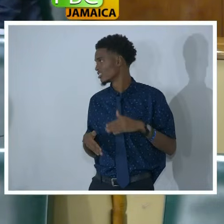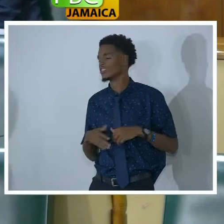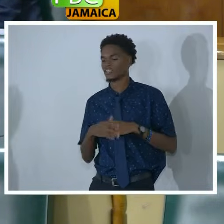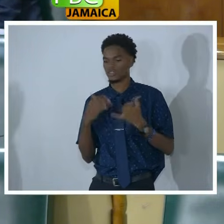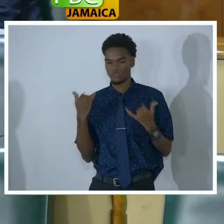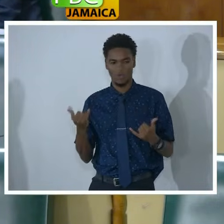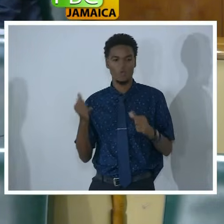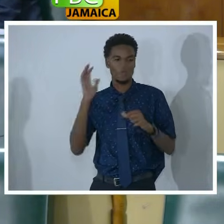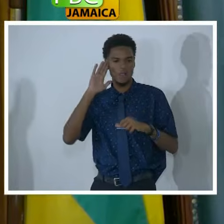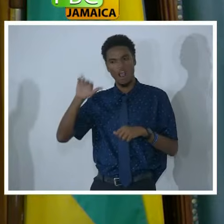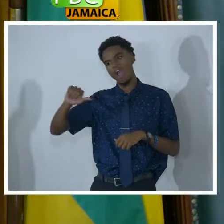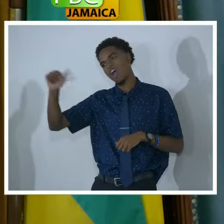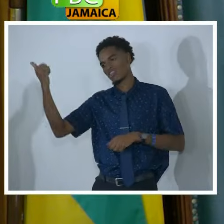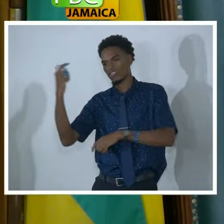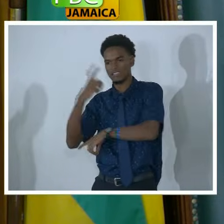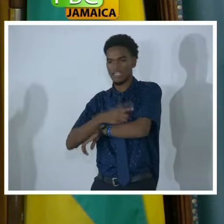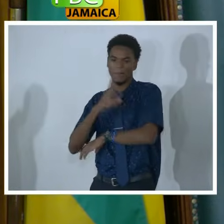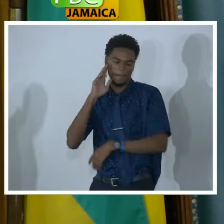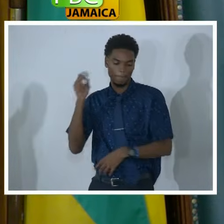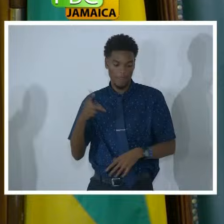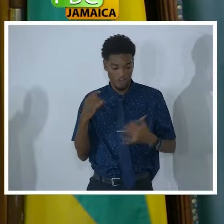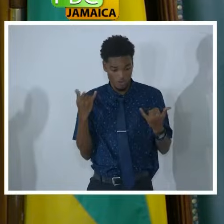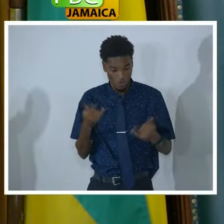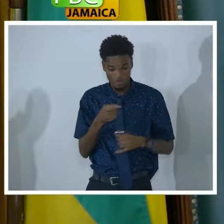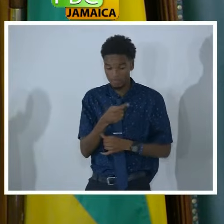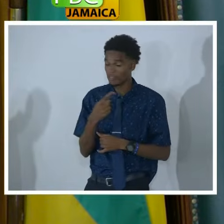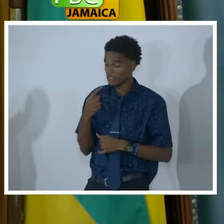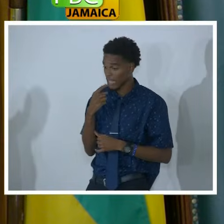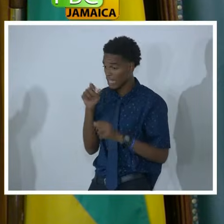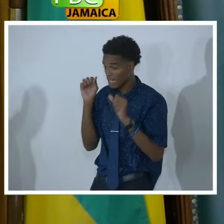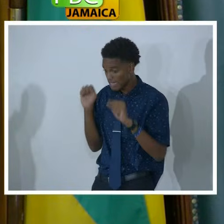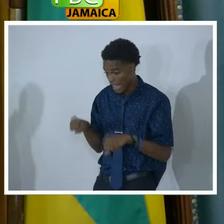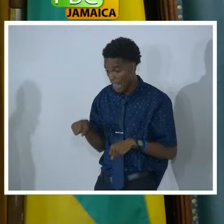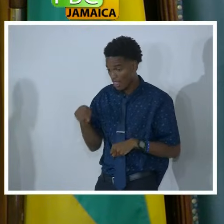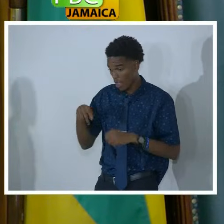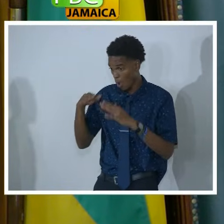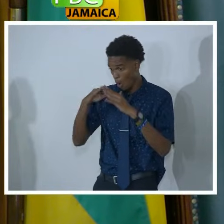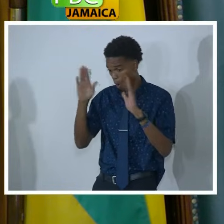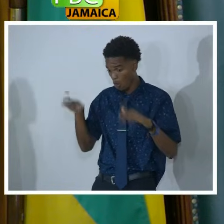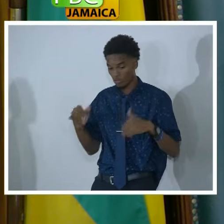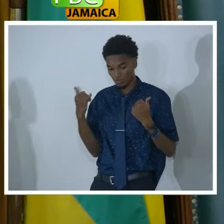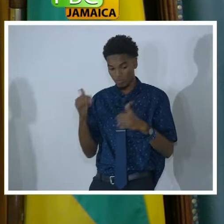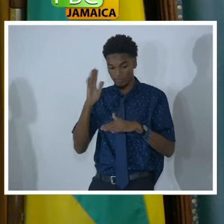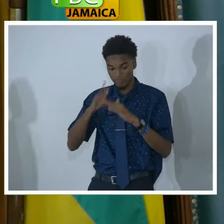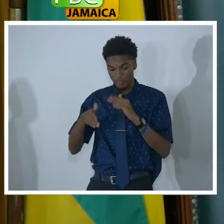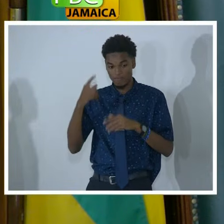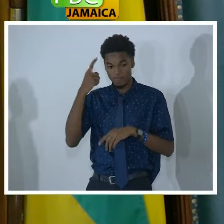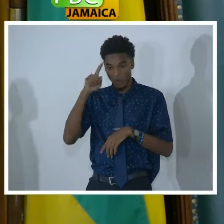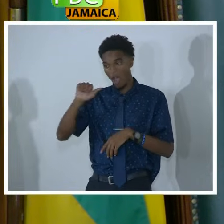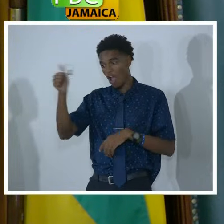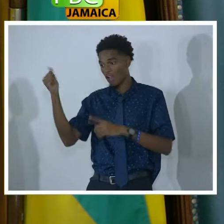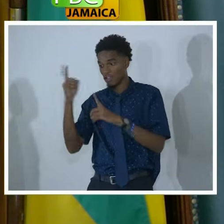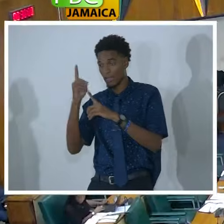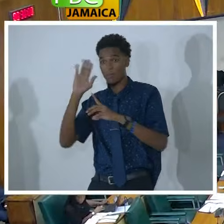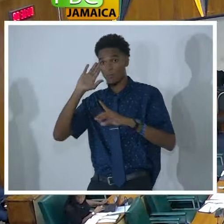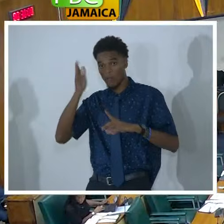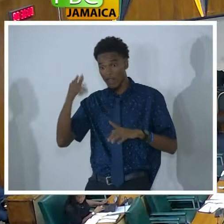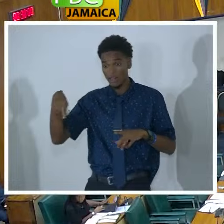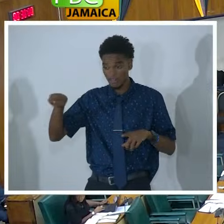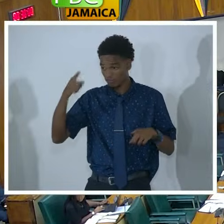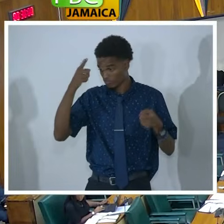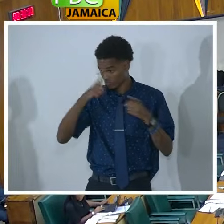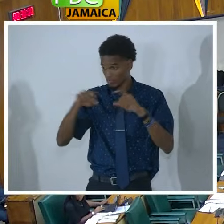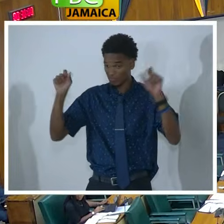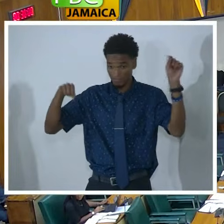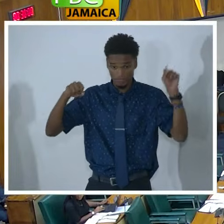fixed. The request is on the floor that the House be adjourned for a date to be fixed. Those in favor? Those against?